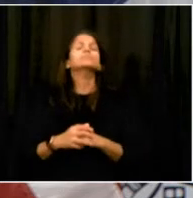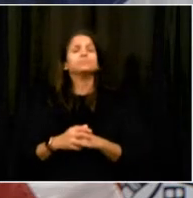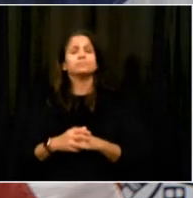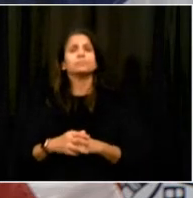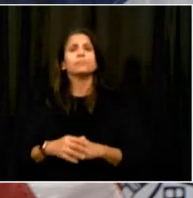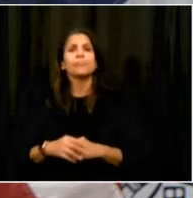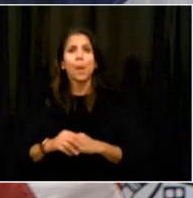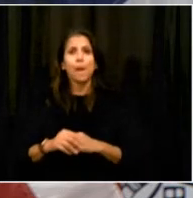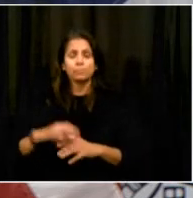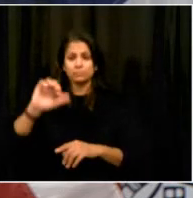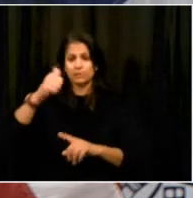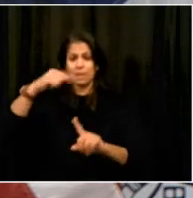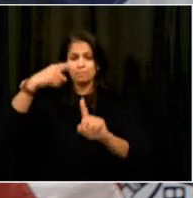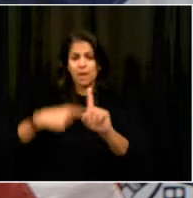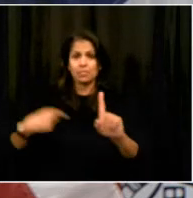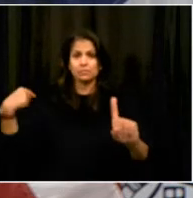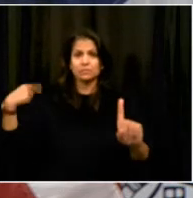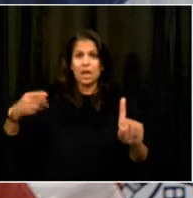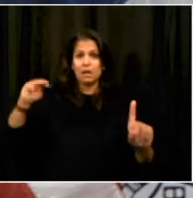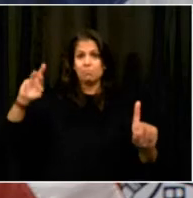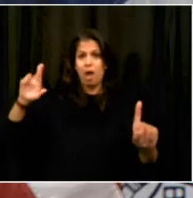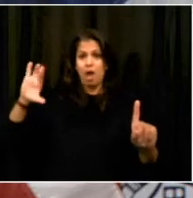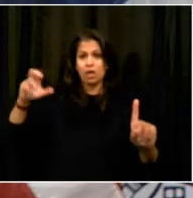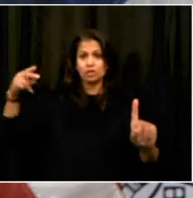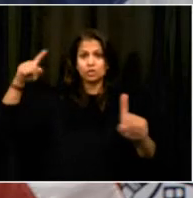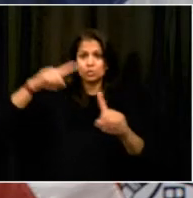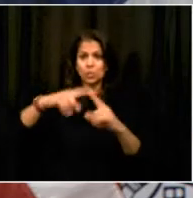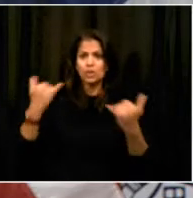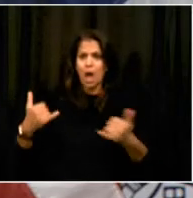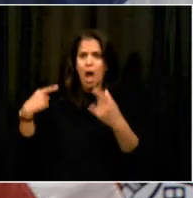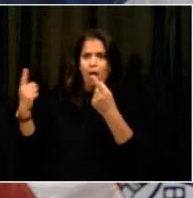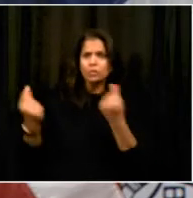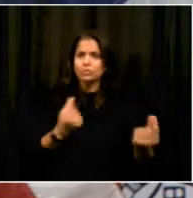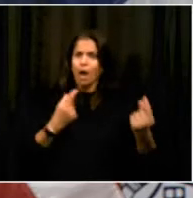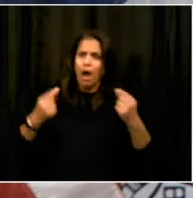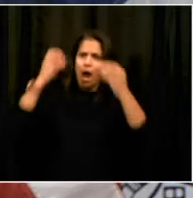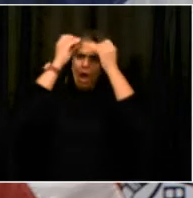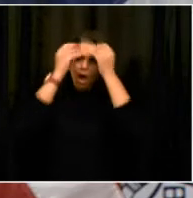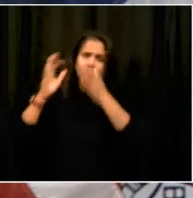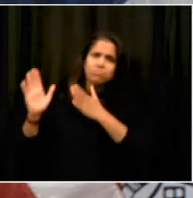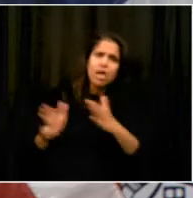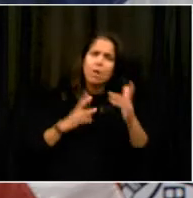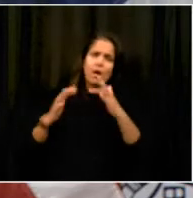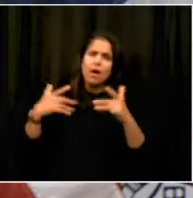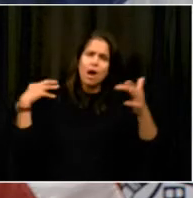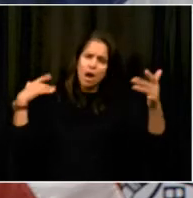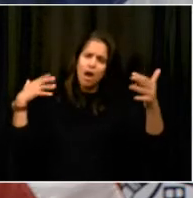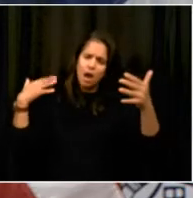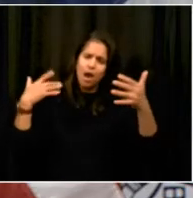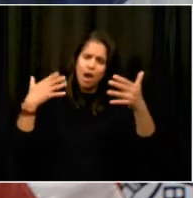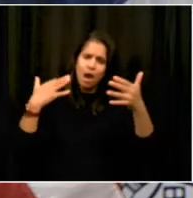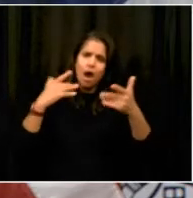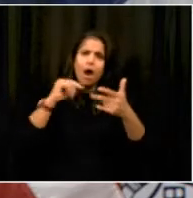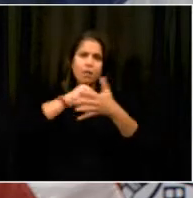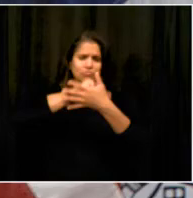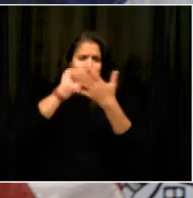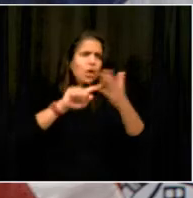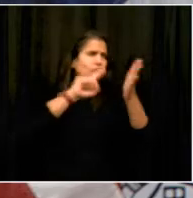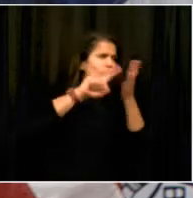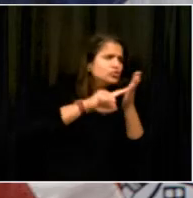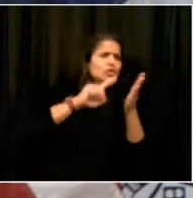doing it so well to keep the coronavirus in check. Our hospitals are doing such extraordinary work, learned such important lessons from the